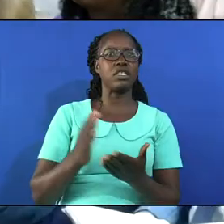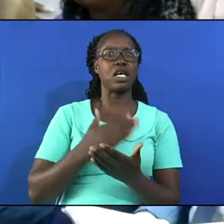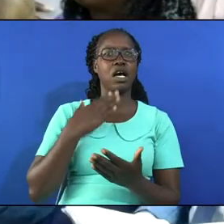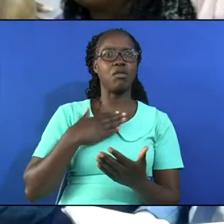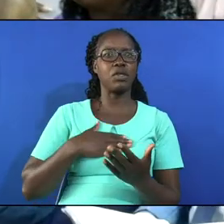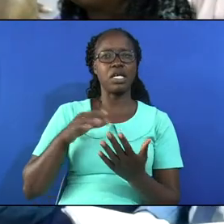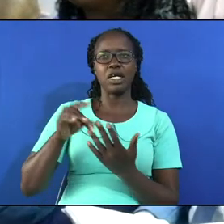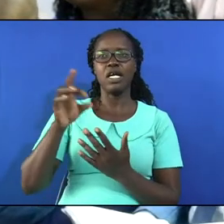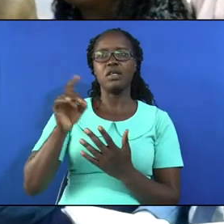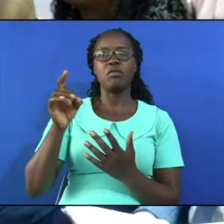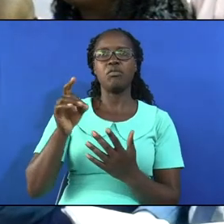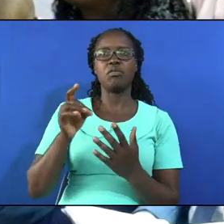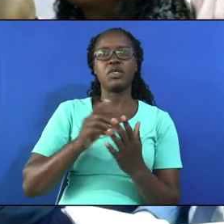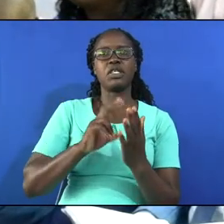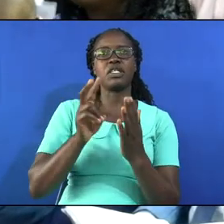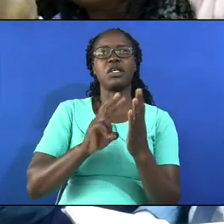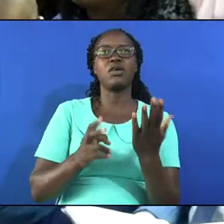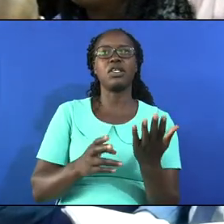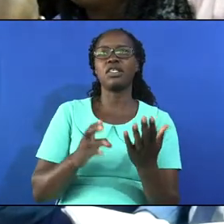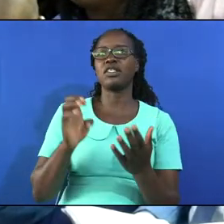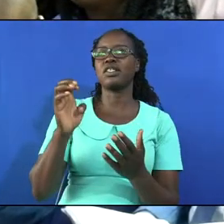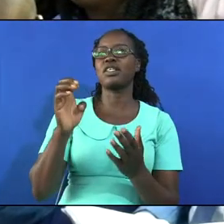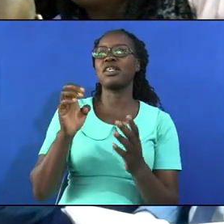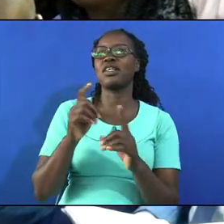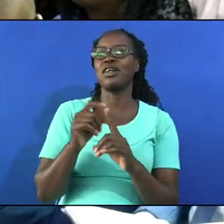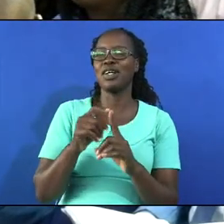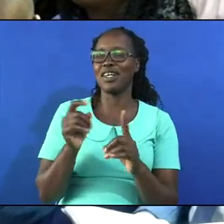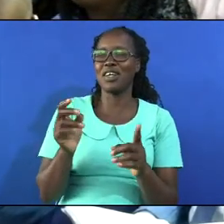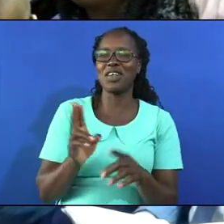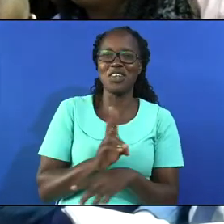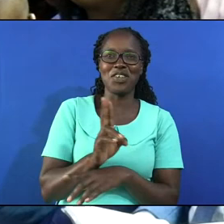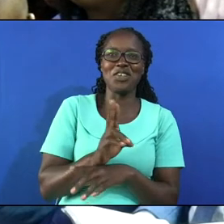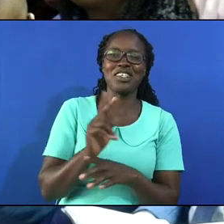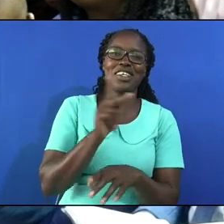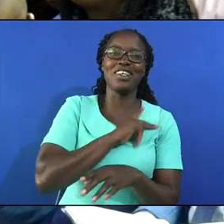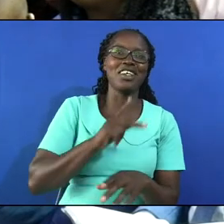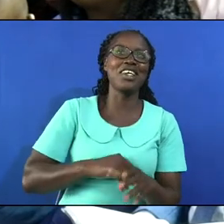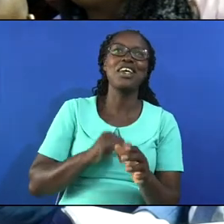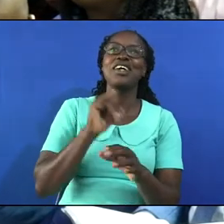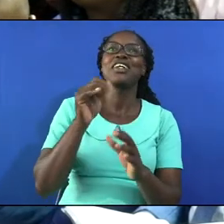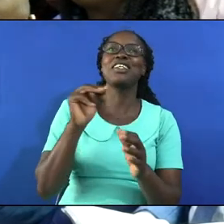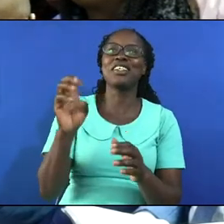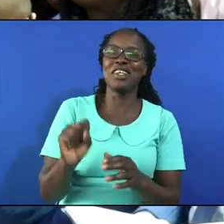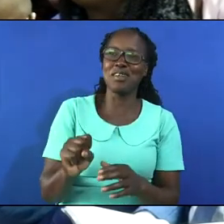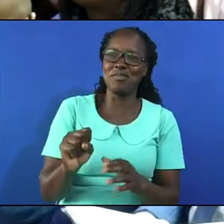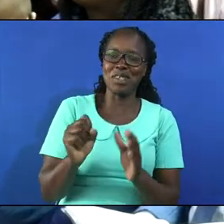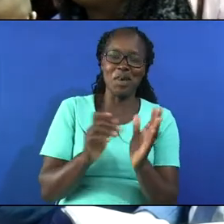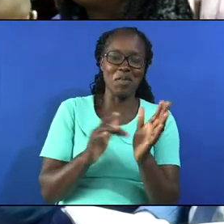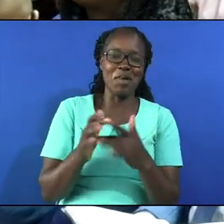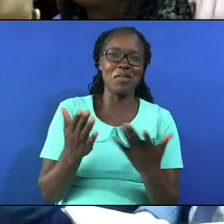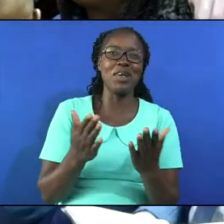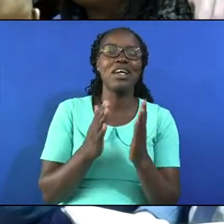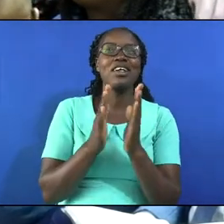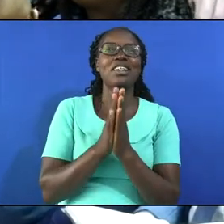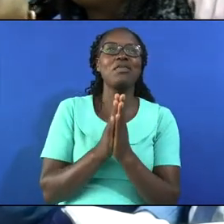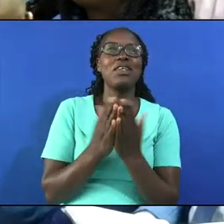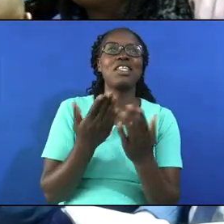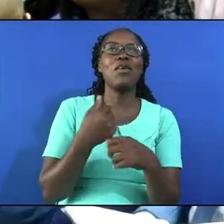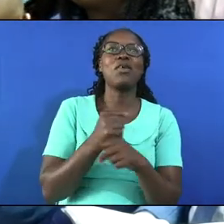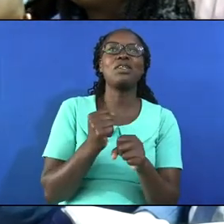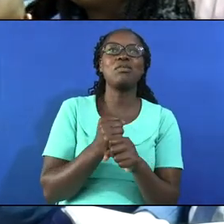can pick they were reading E.G. White and using King James. They pray in a manner that they want to make